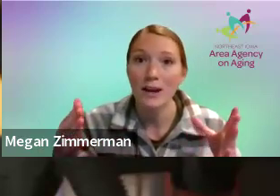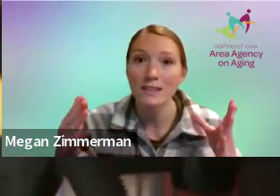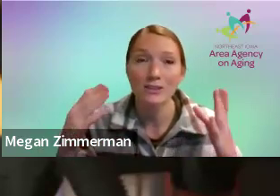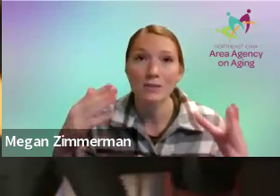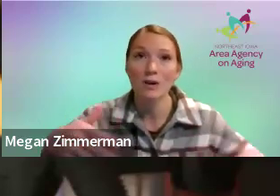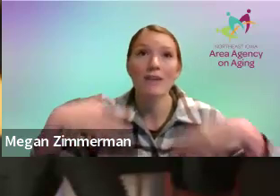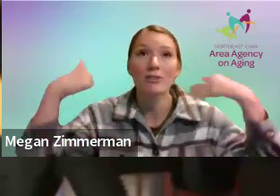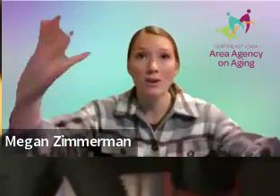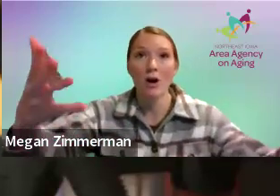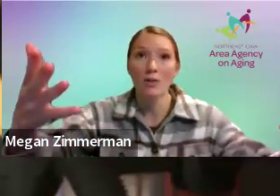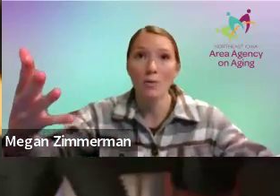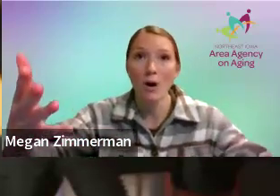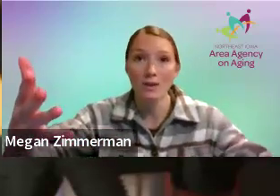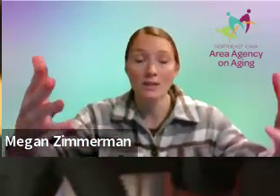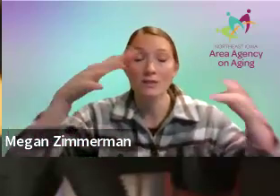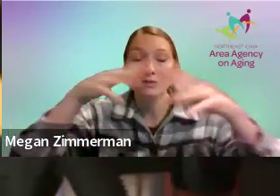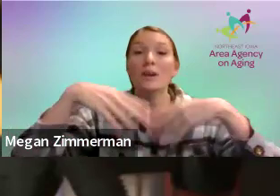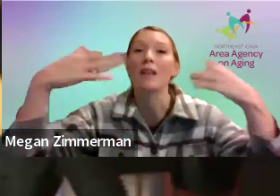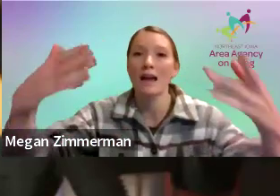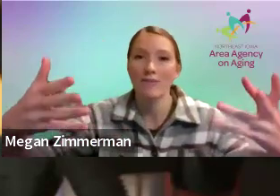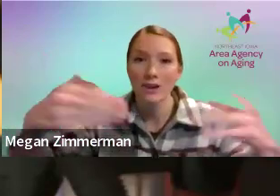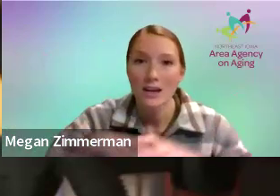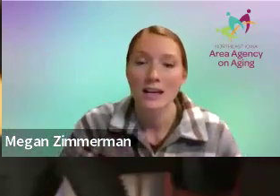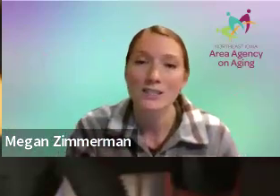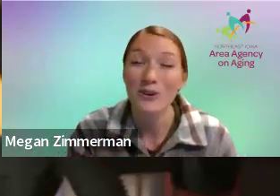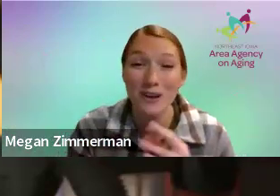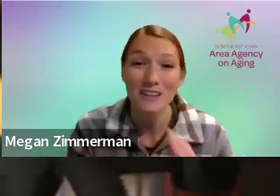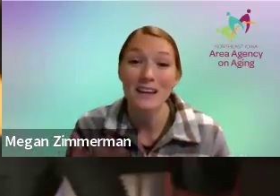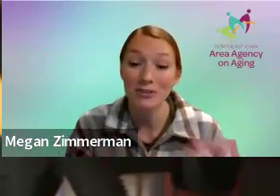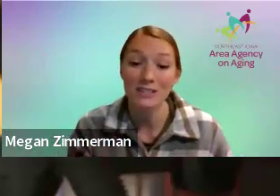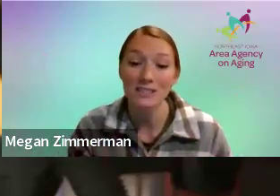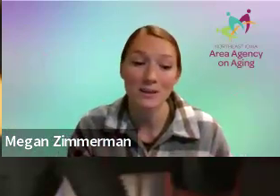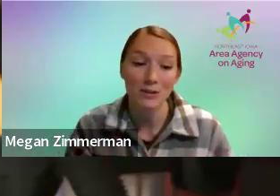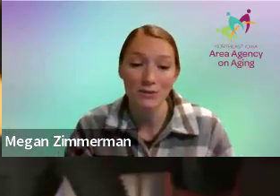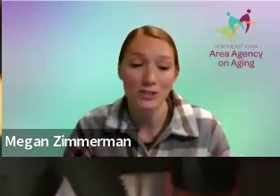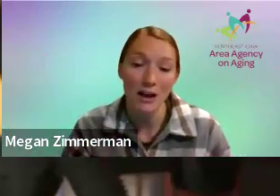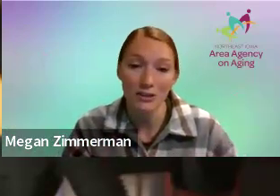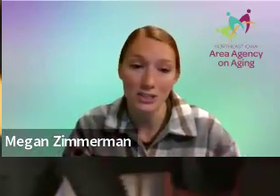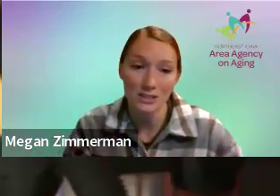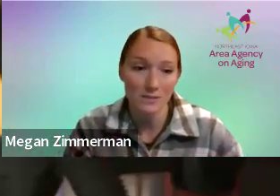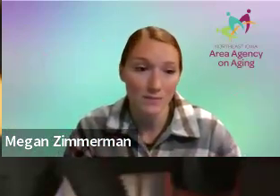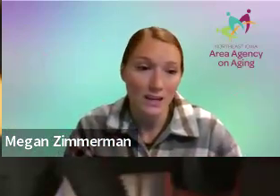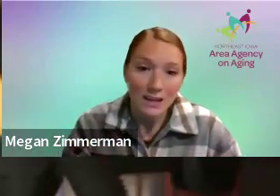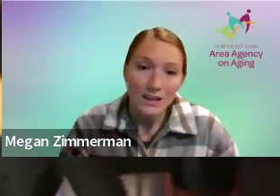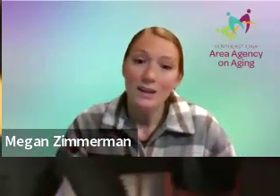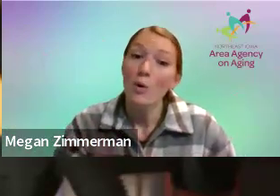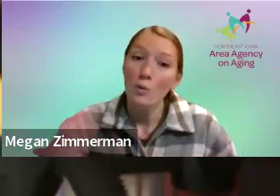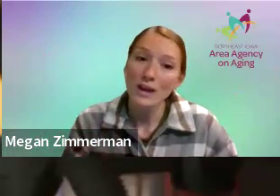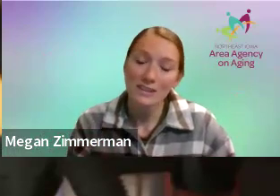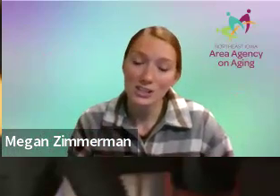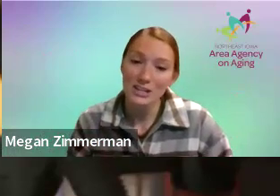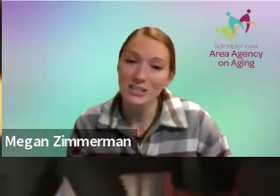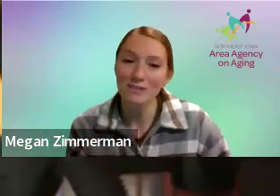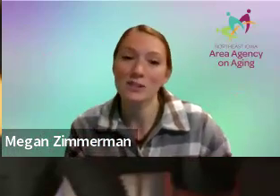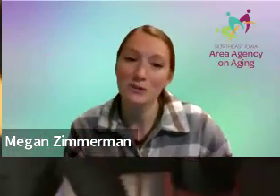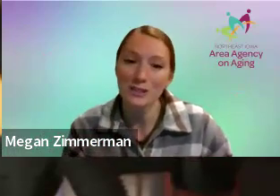but their brain tells them whatever's on the wall is real life. And so we can definitely see some of those challenges.